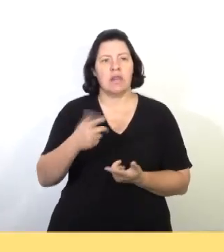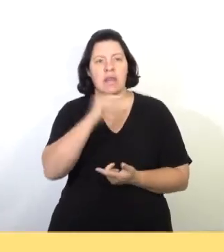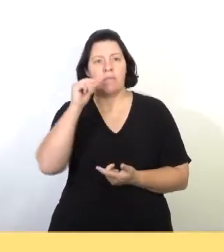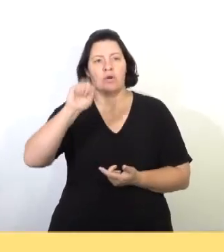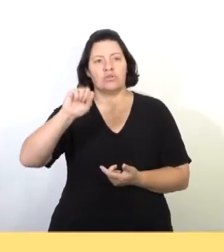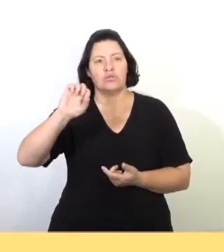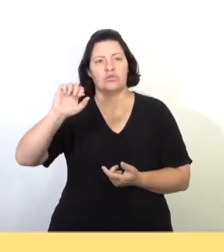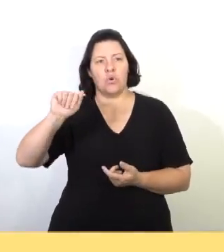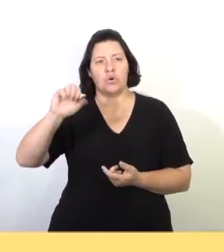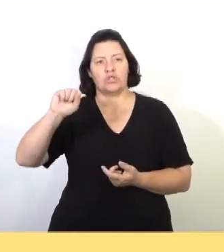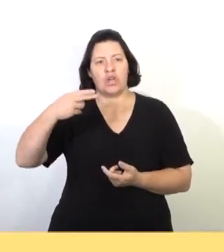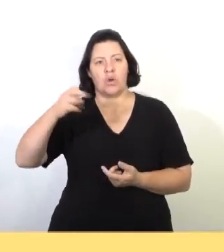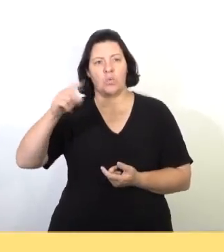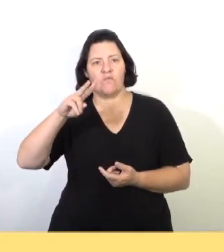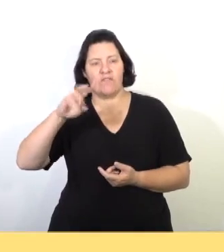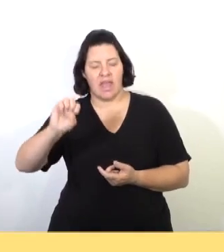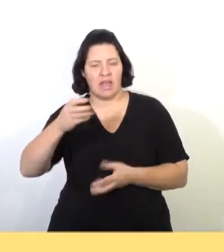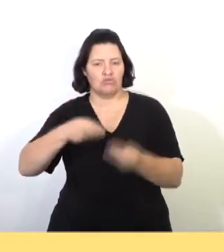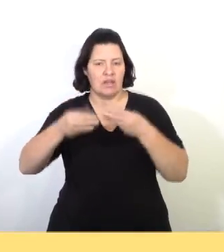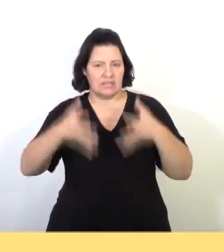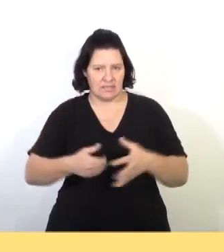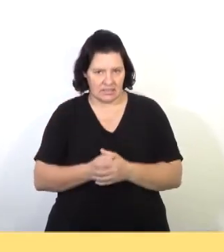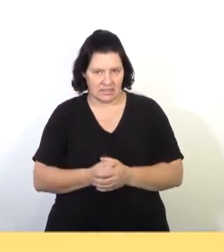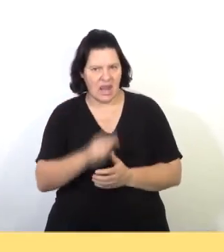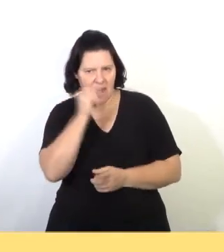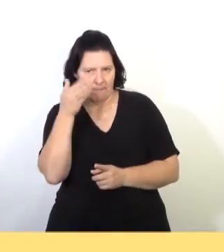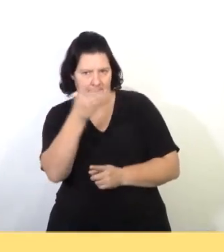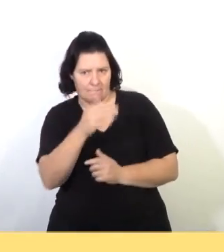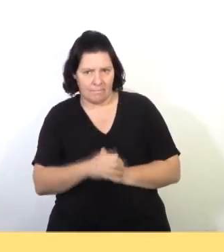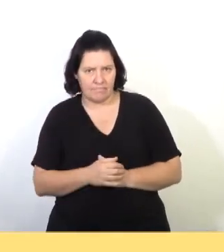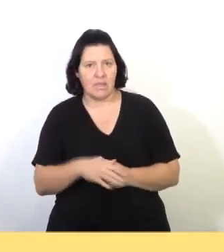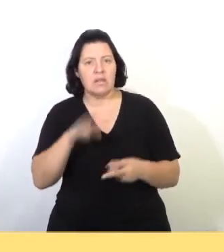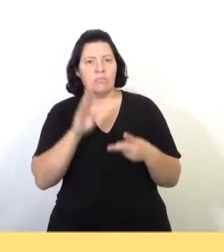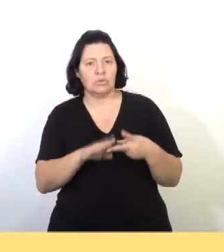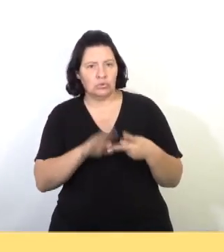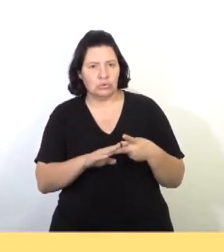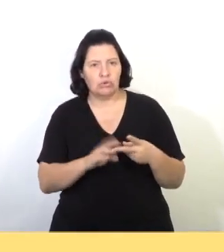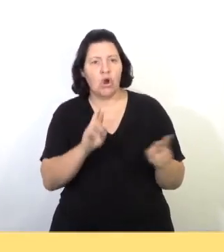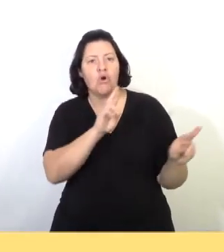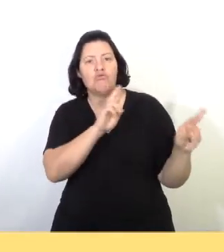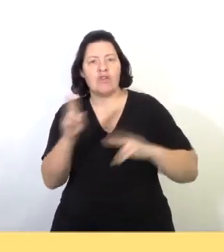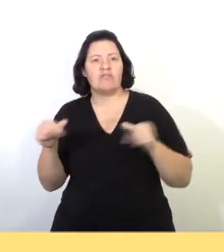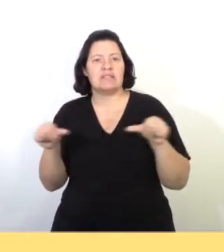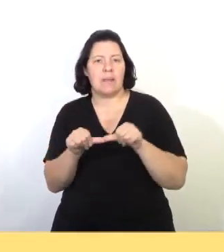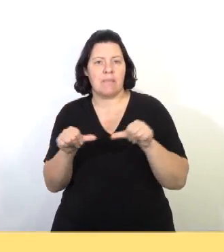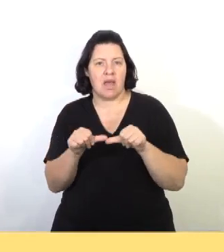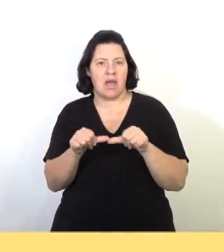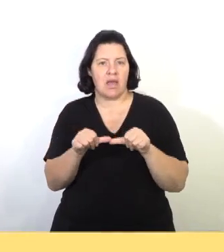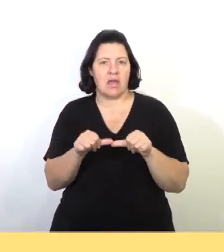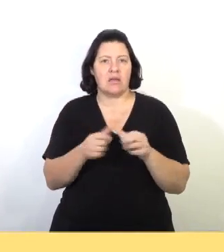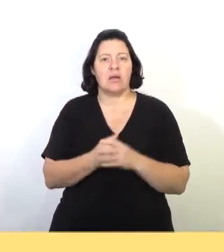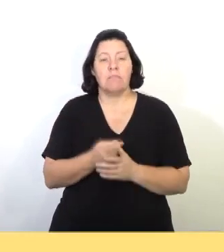is the name. Then on number two, this is the folio reference number of the petty cash